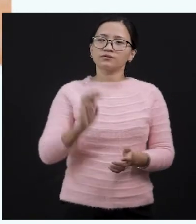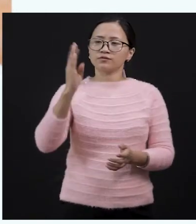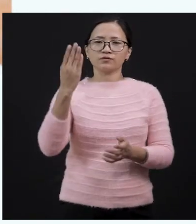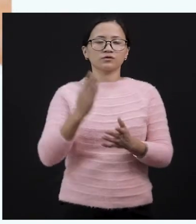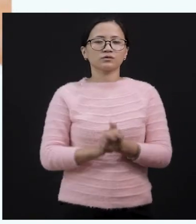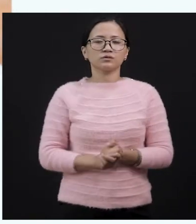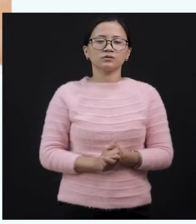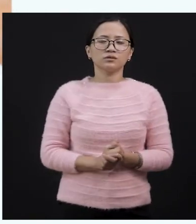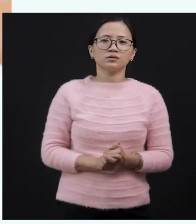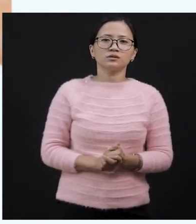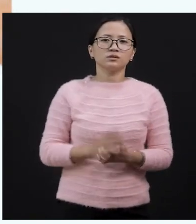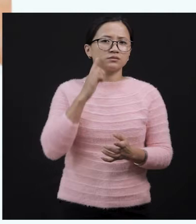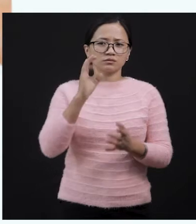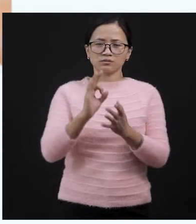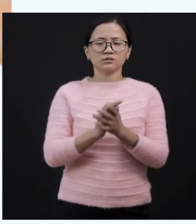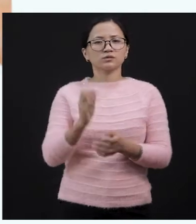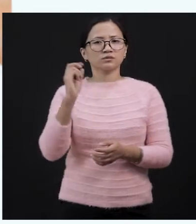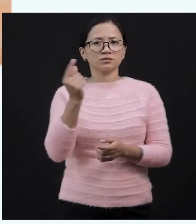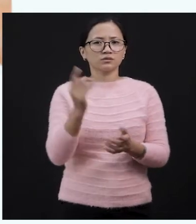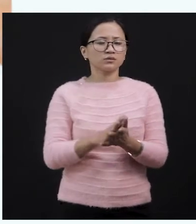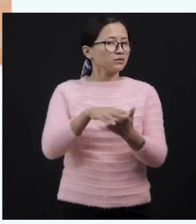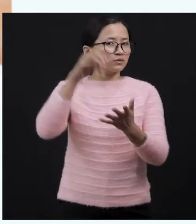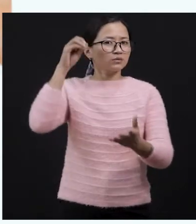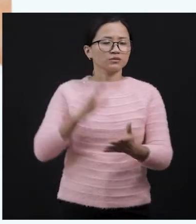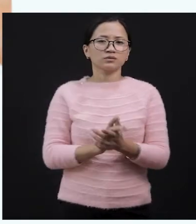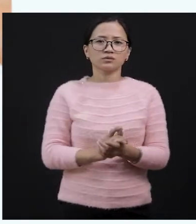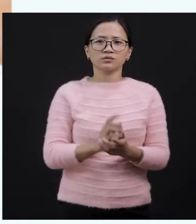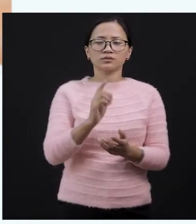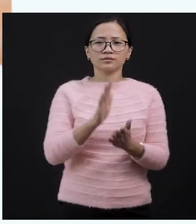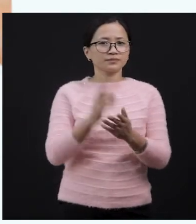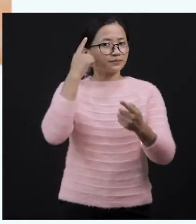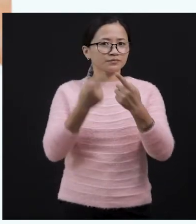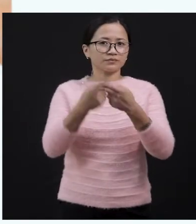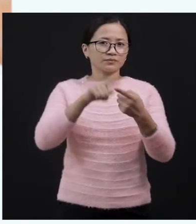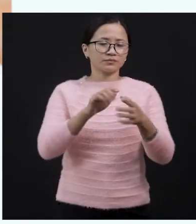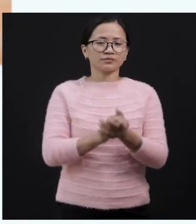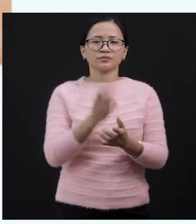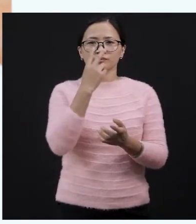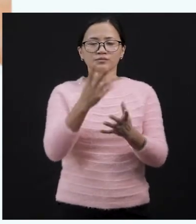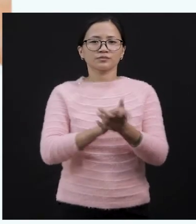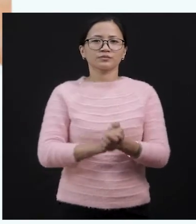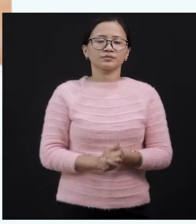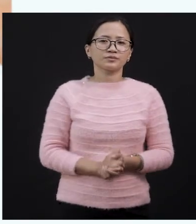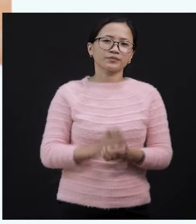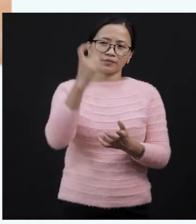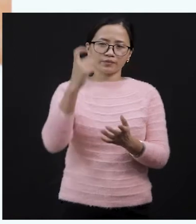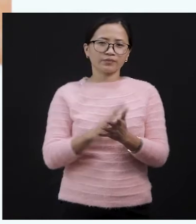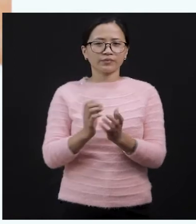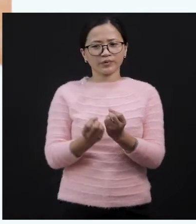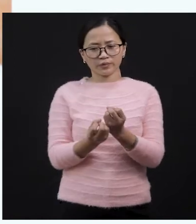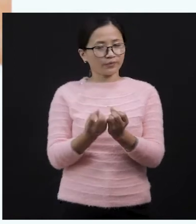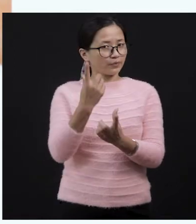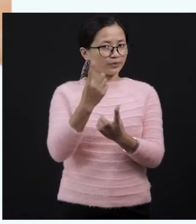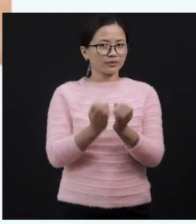fourth important use which we learn from this experiment, that we need air for